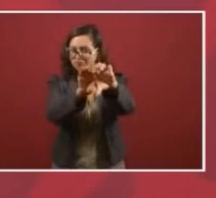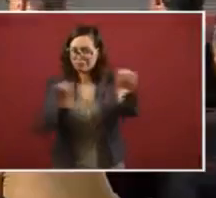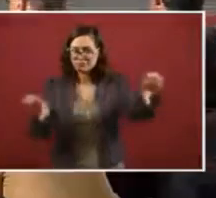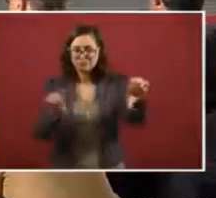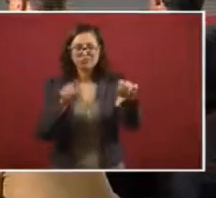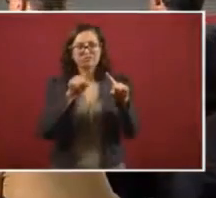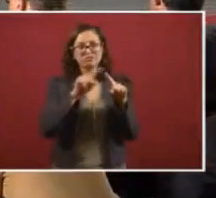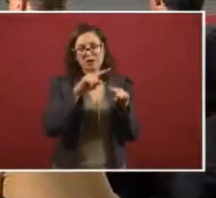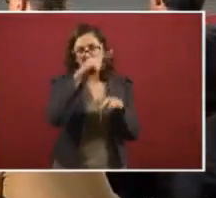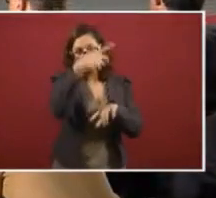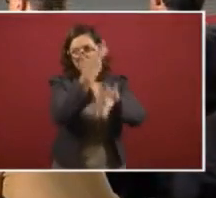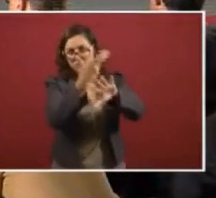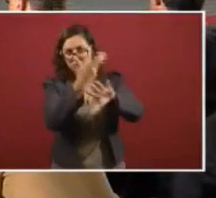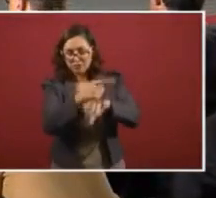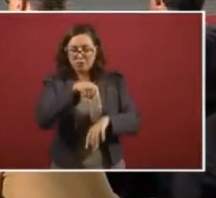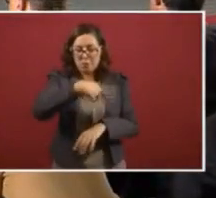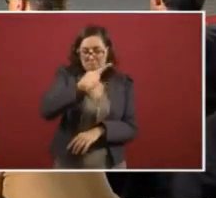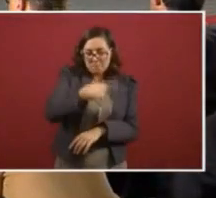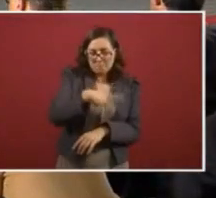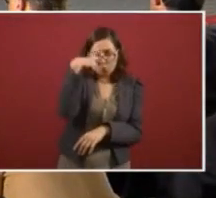And Carson Group